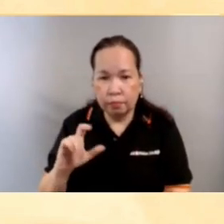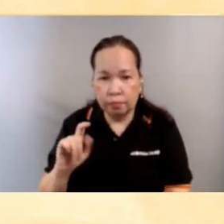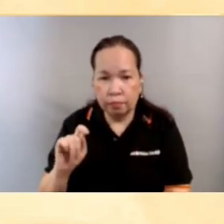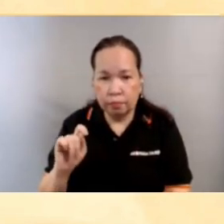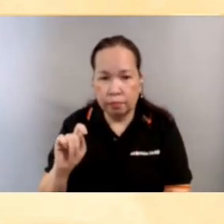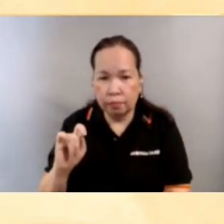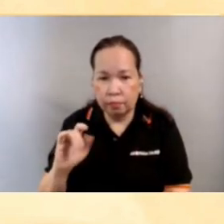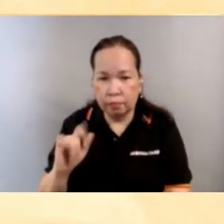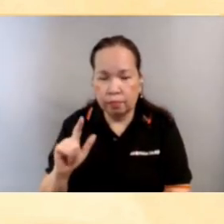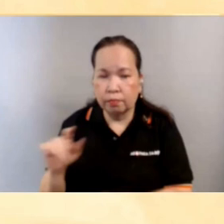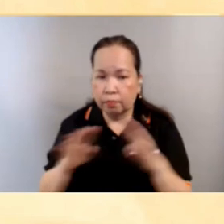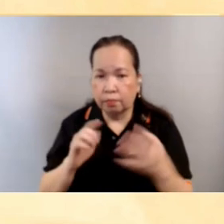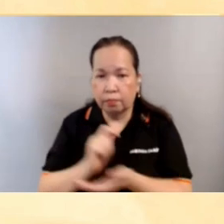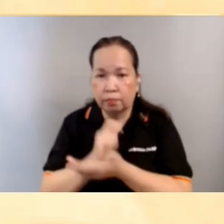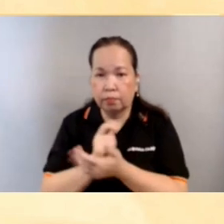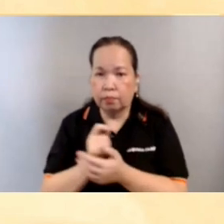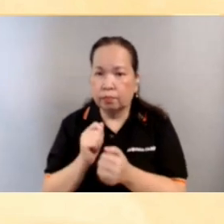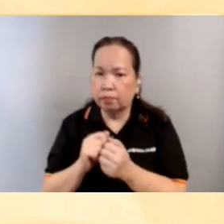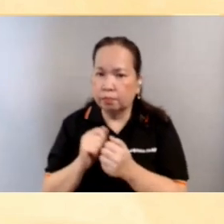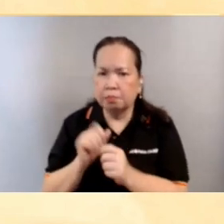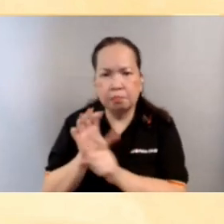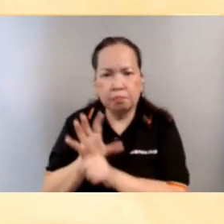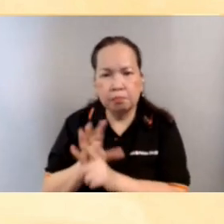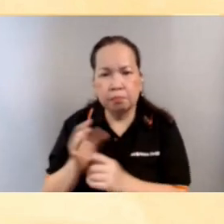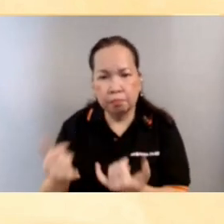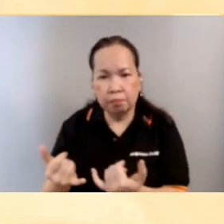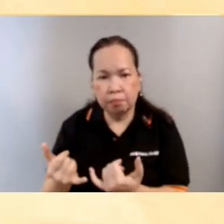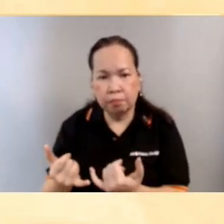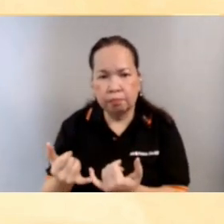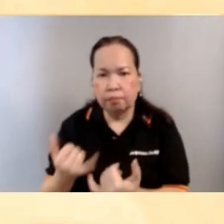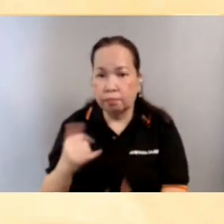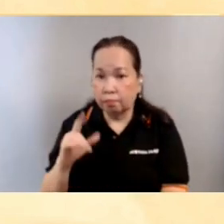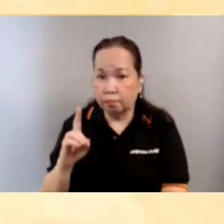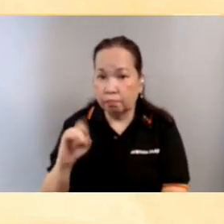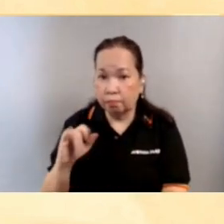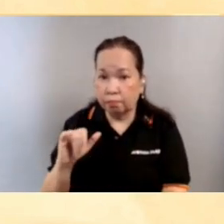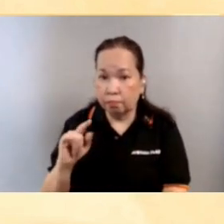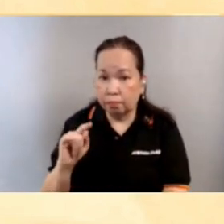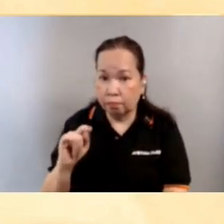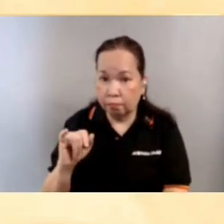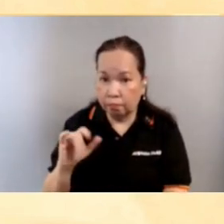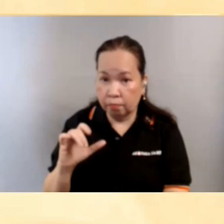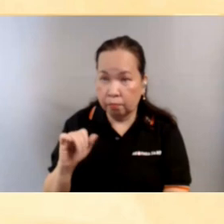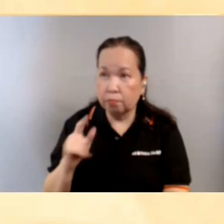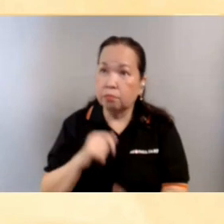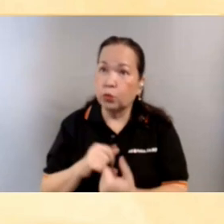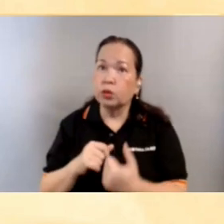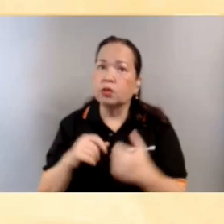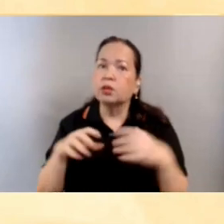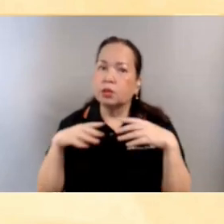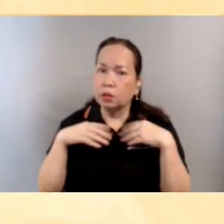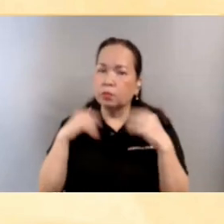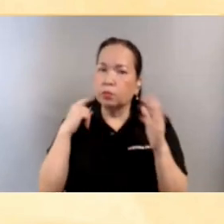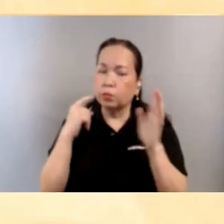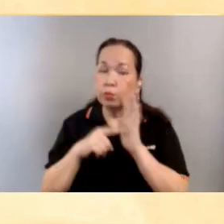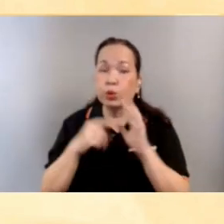DBT. It is dialectic behavioral therapy, dialectical, because you challenge, you accept, but you challenge. Dialectic behavior